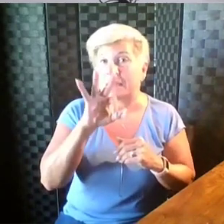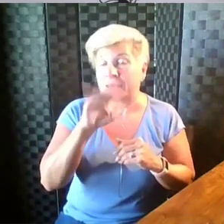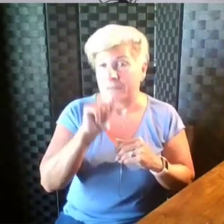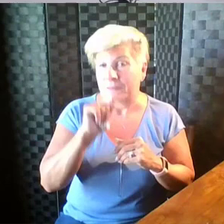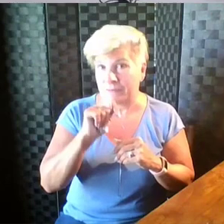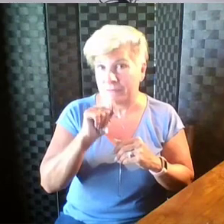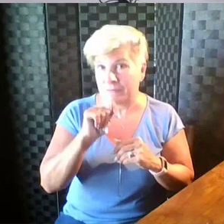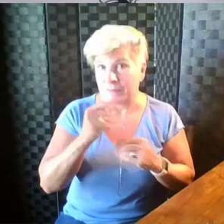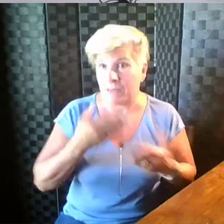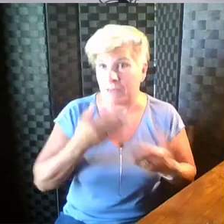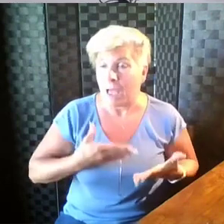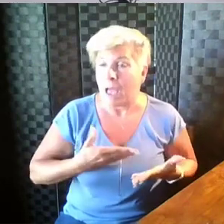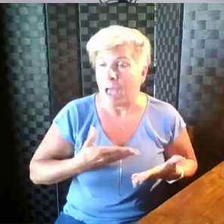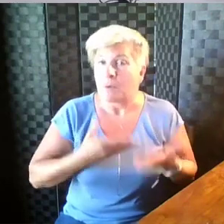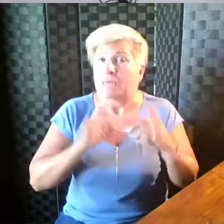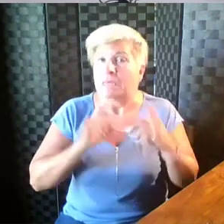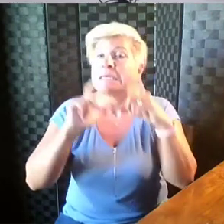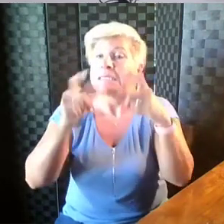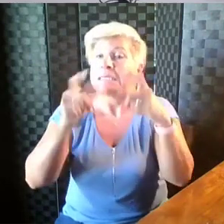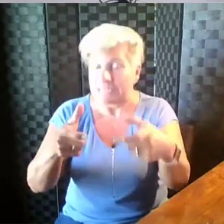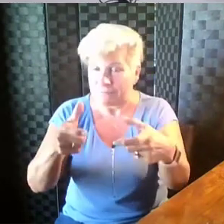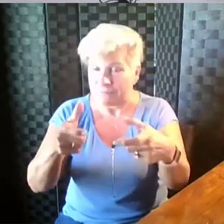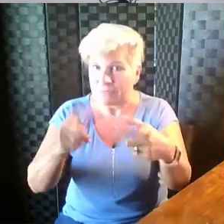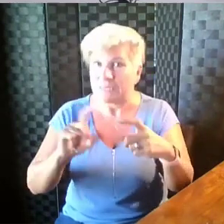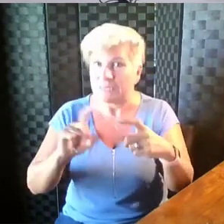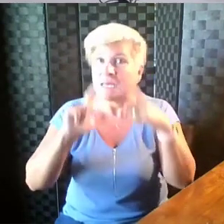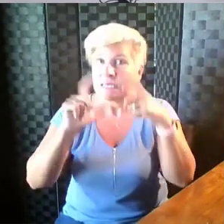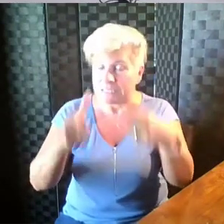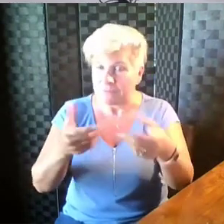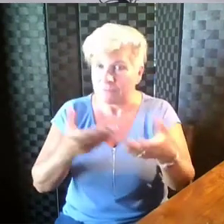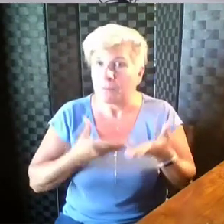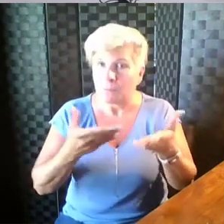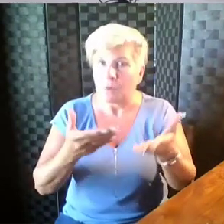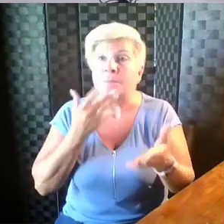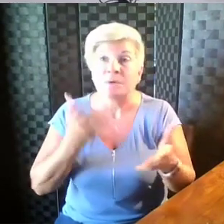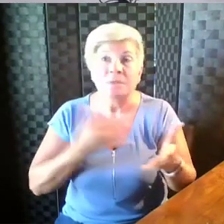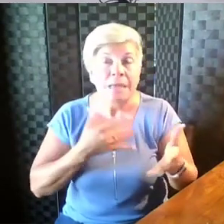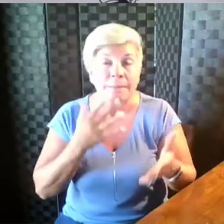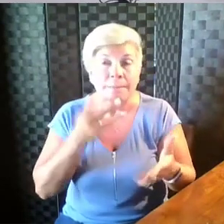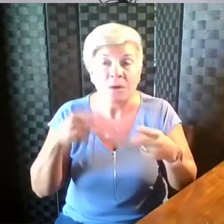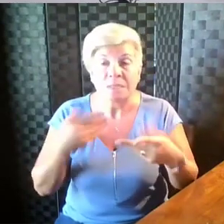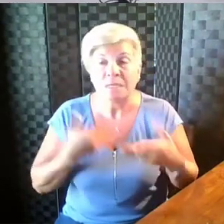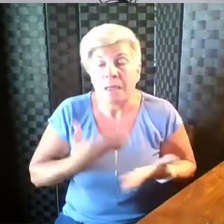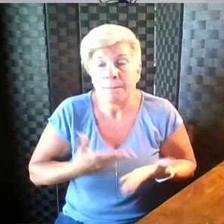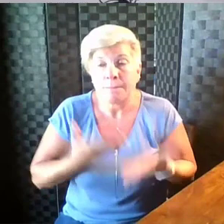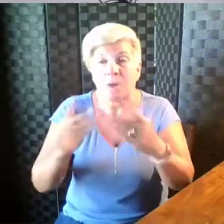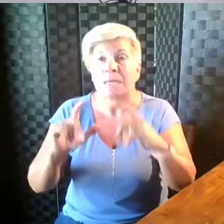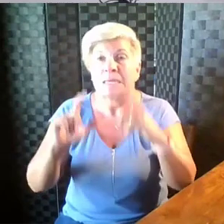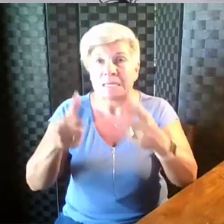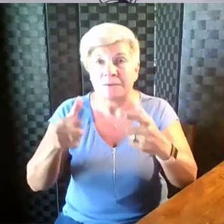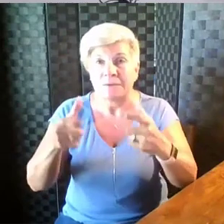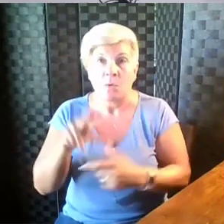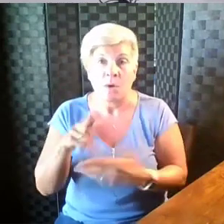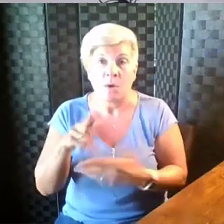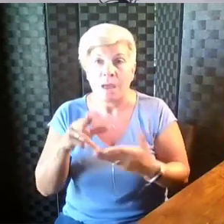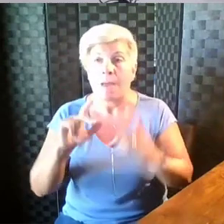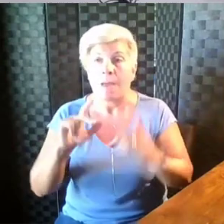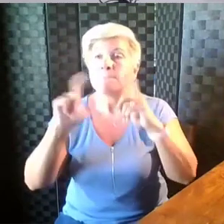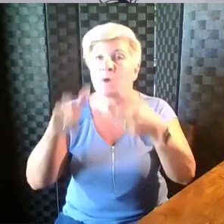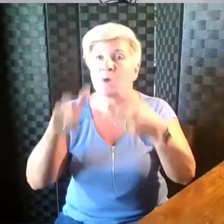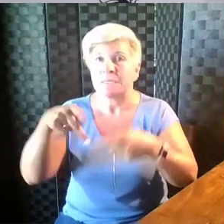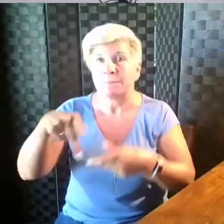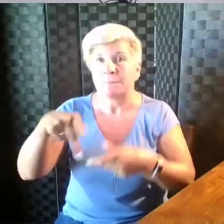the birthday party. Or I brought a present to the birthday